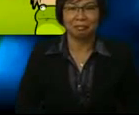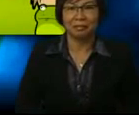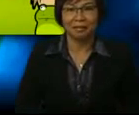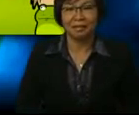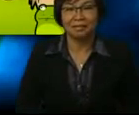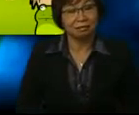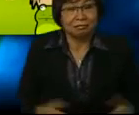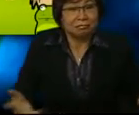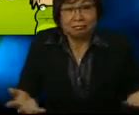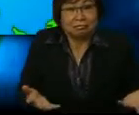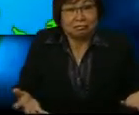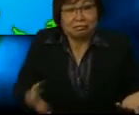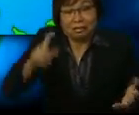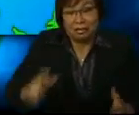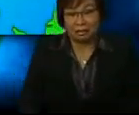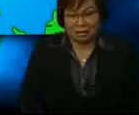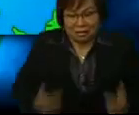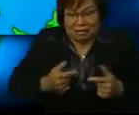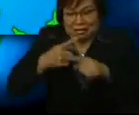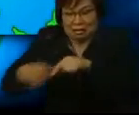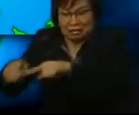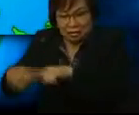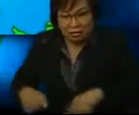Well, Asia lives in a different state.